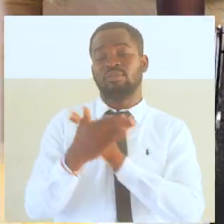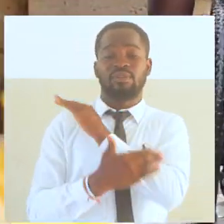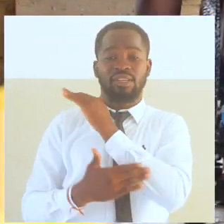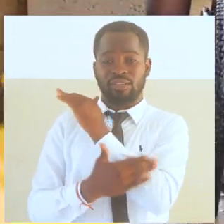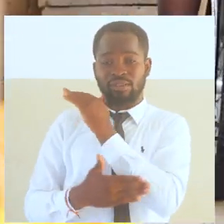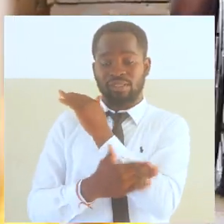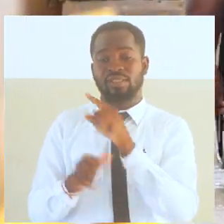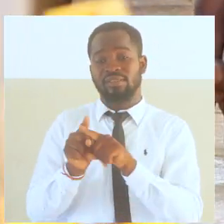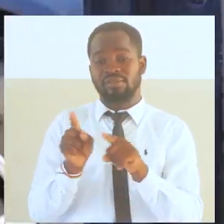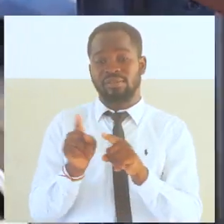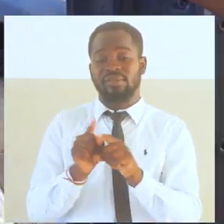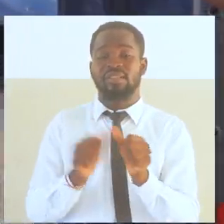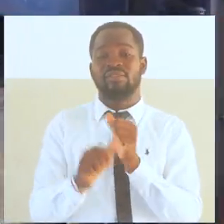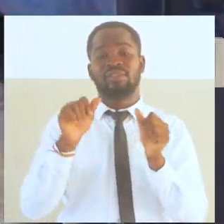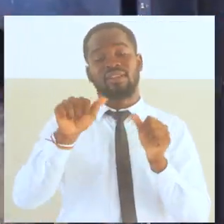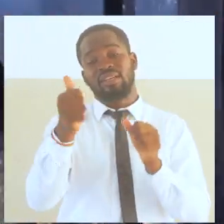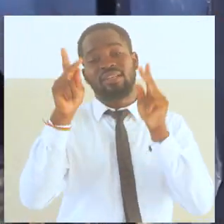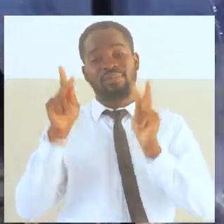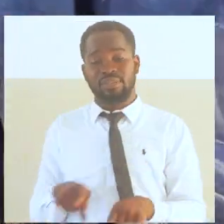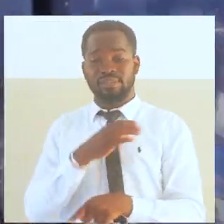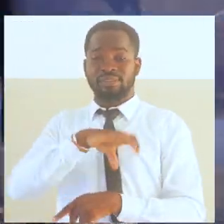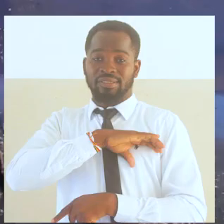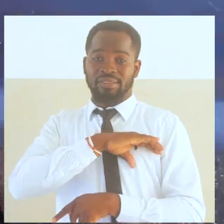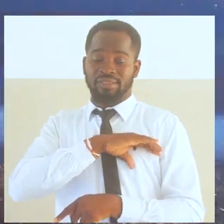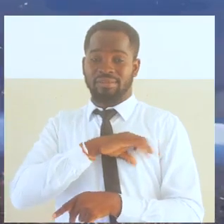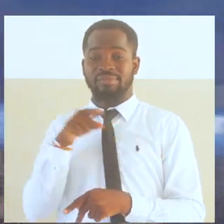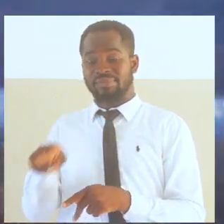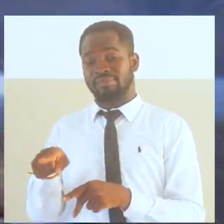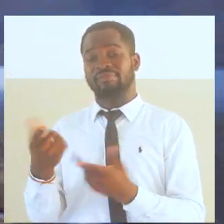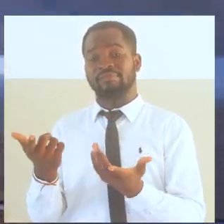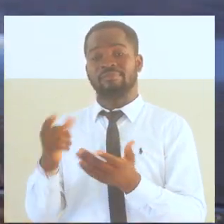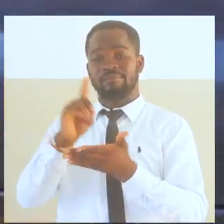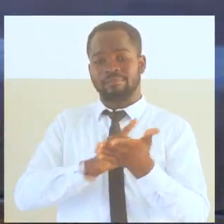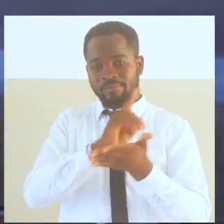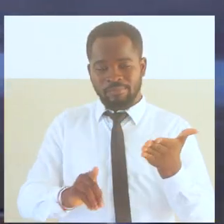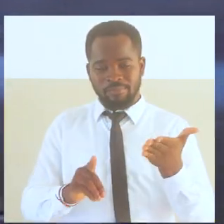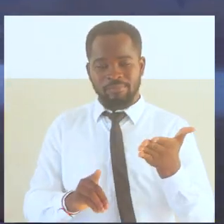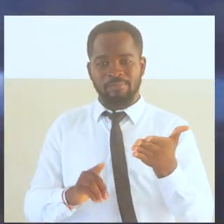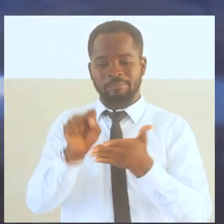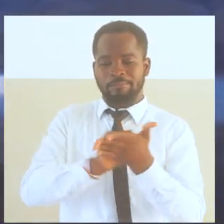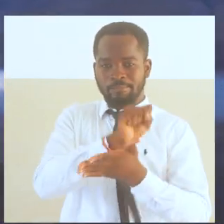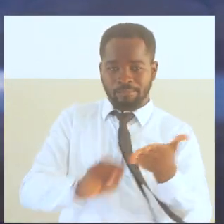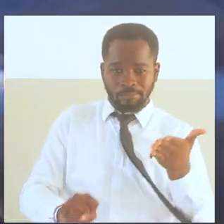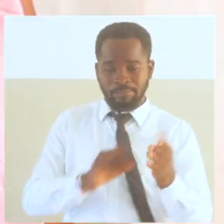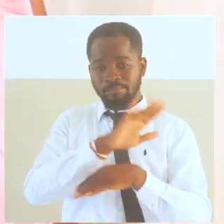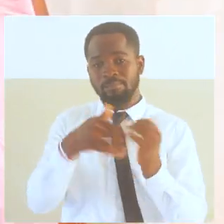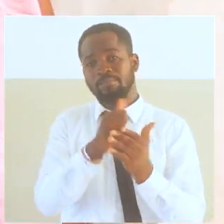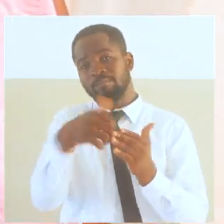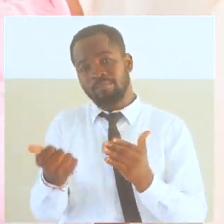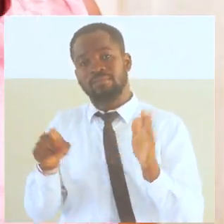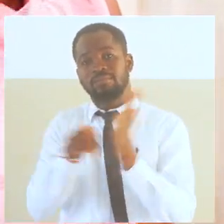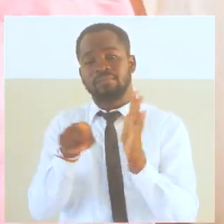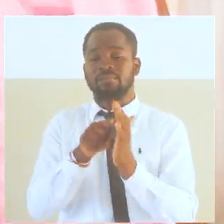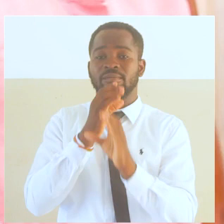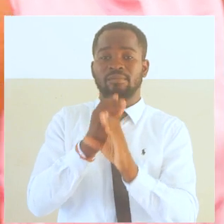country like every other citizen. Discrimination, stigmatization, or any other